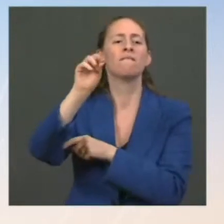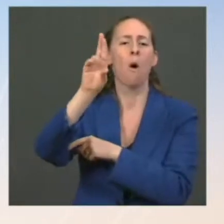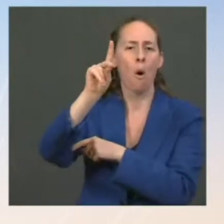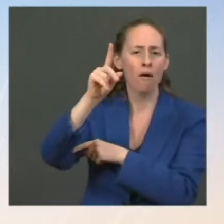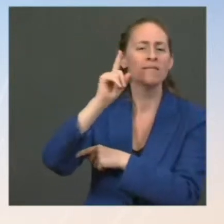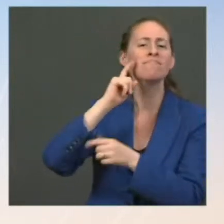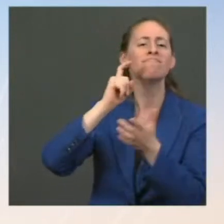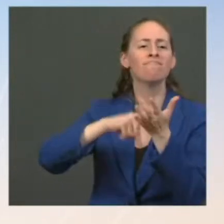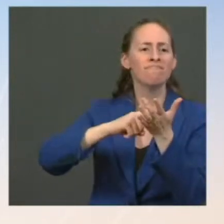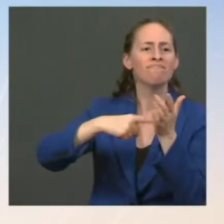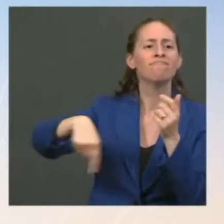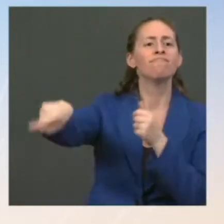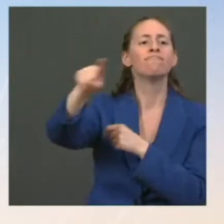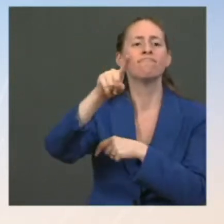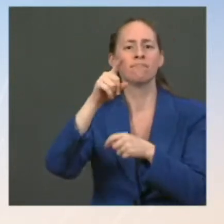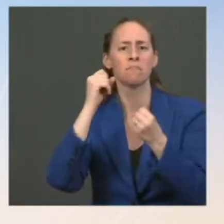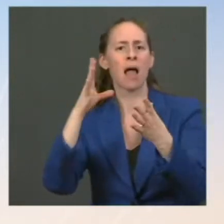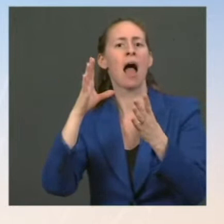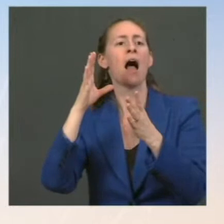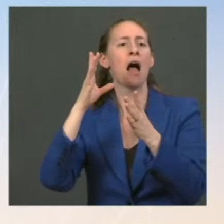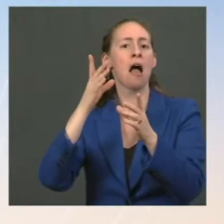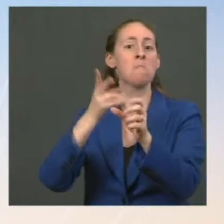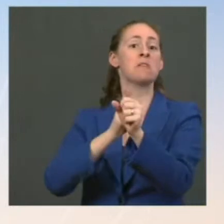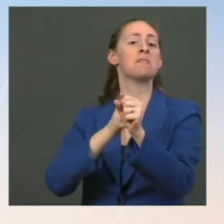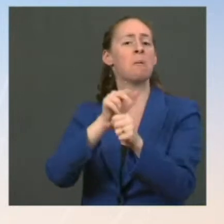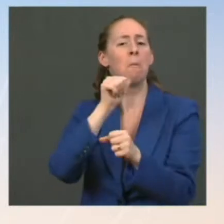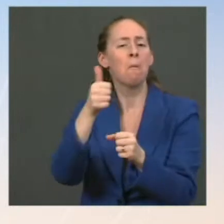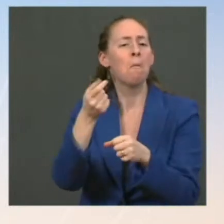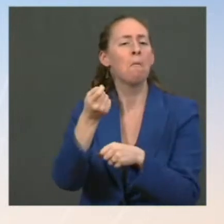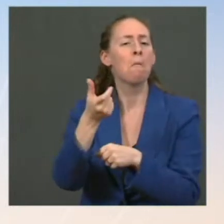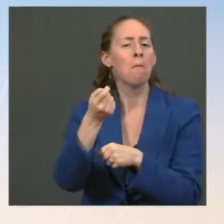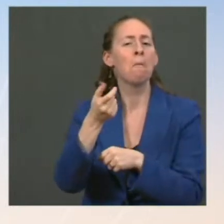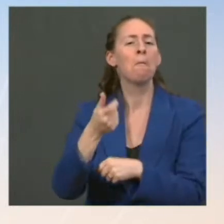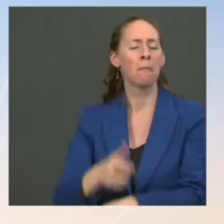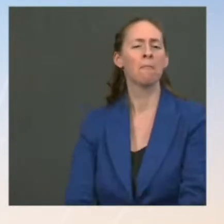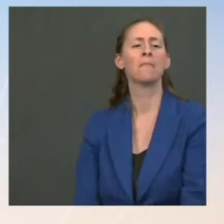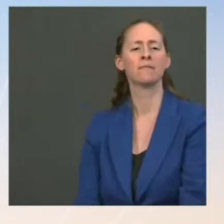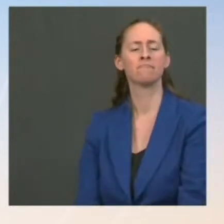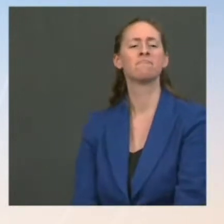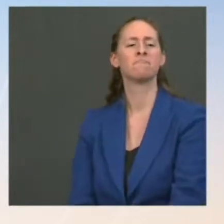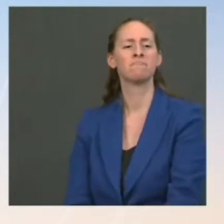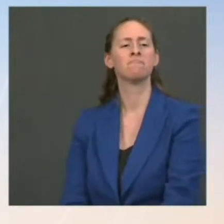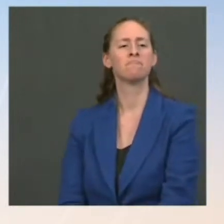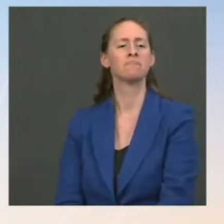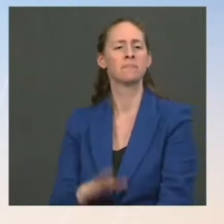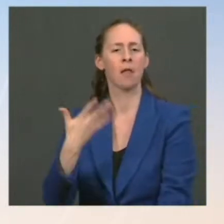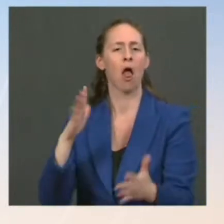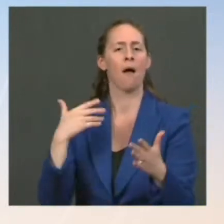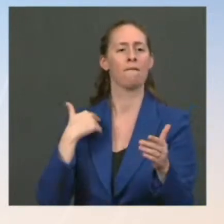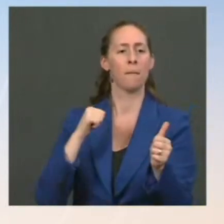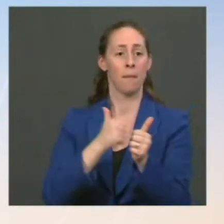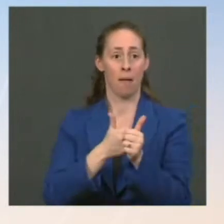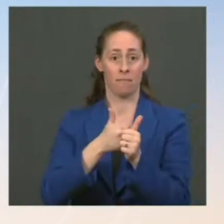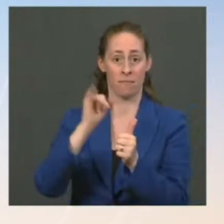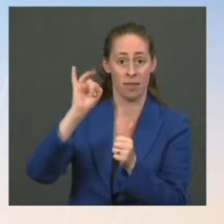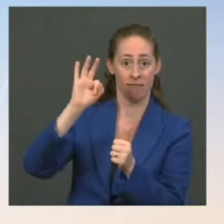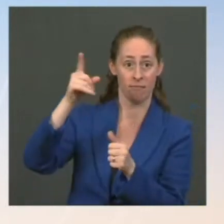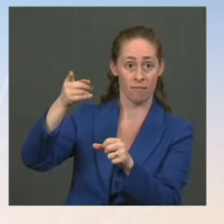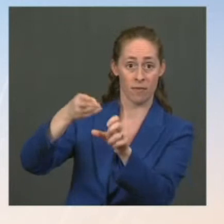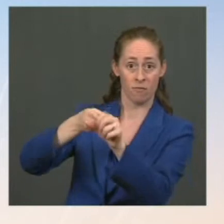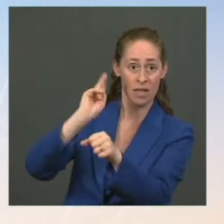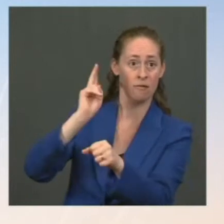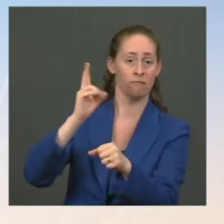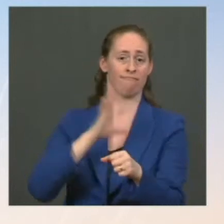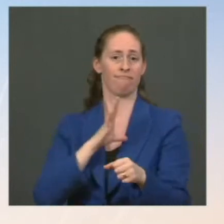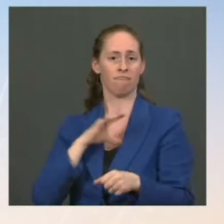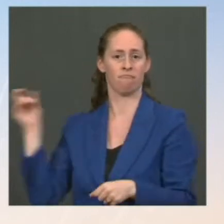workforces. There are places where they are contingency planning to ensure they're backfilling. We certainly support that as well. We stay in touch with them about the